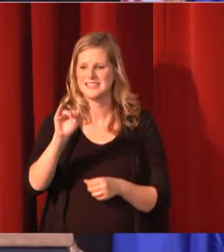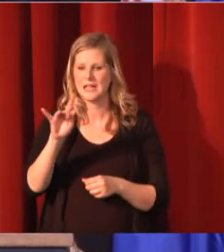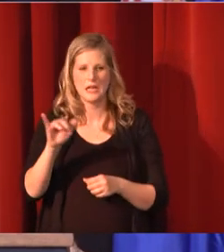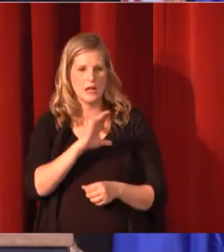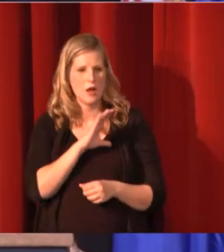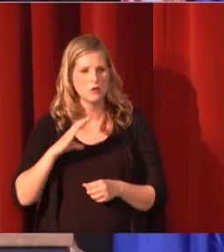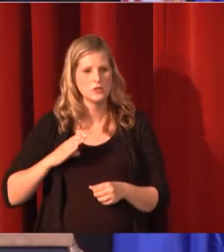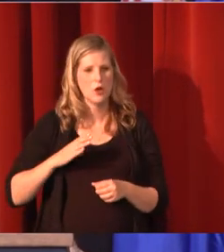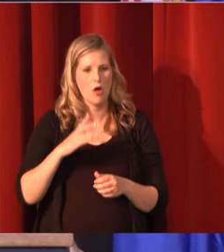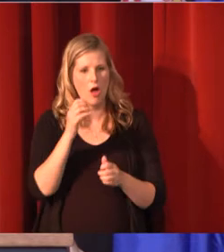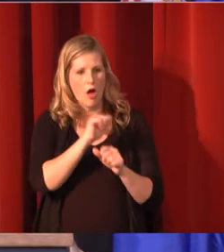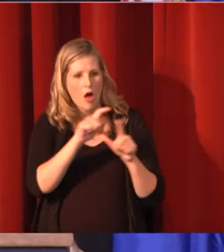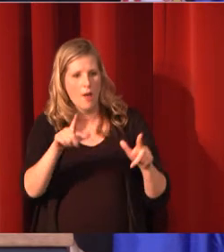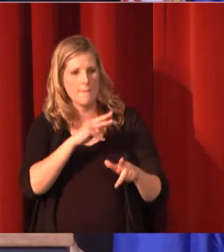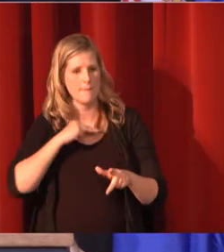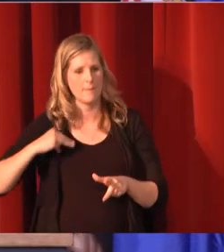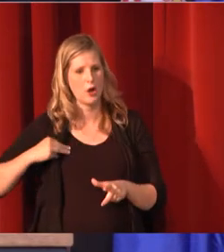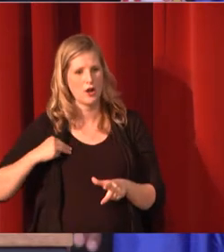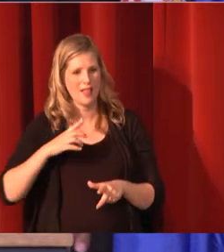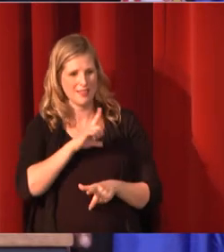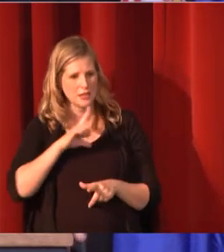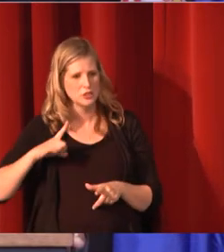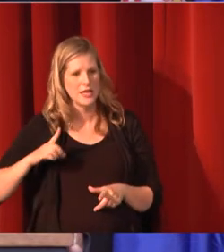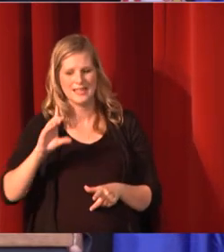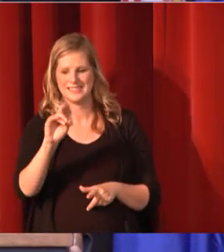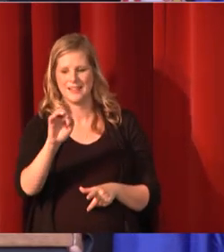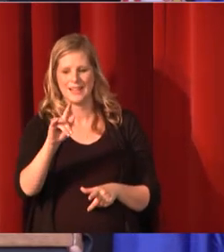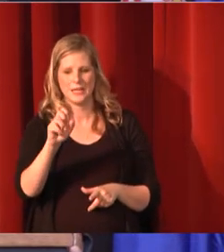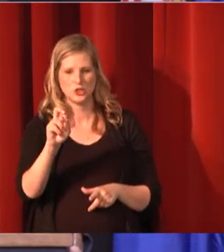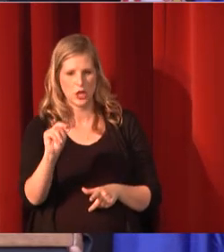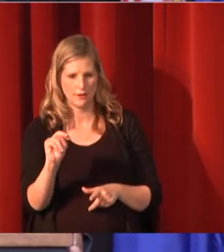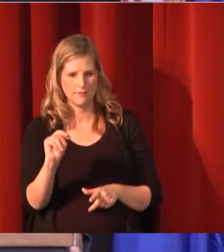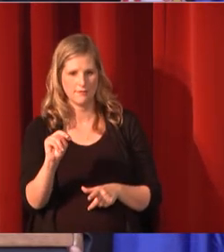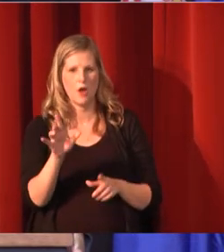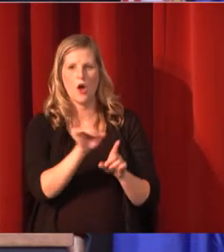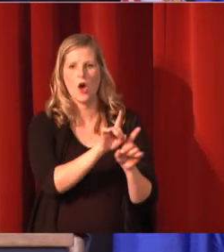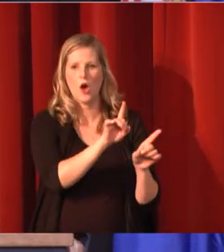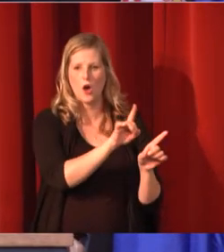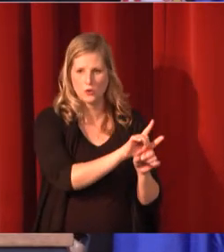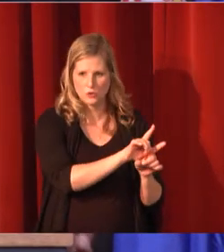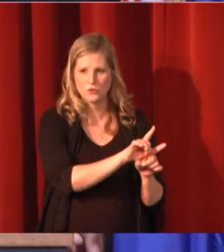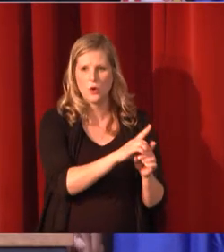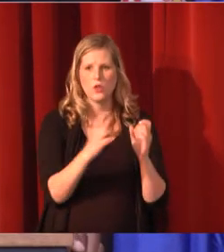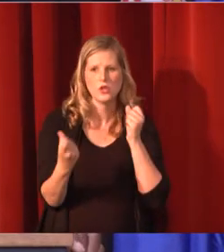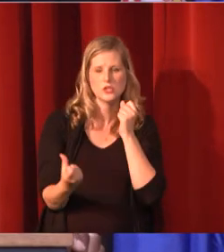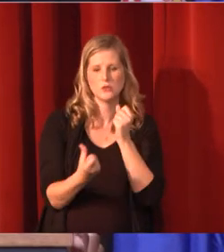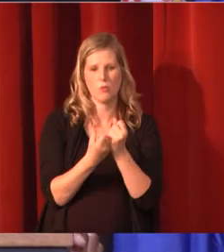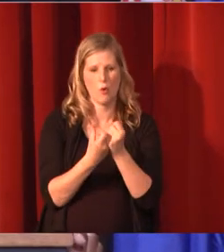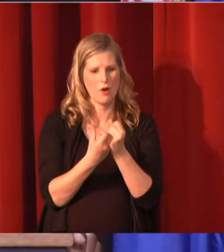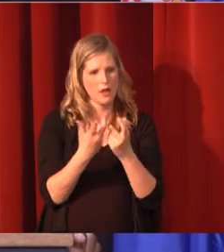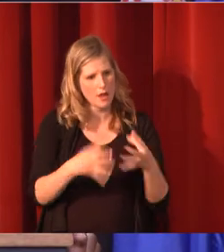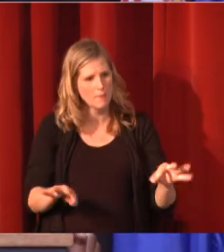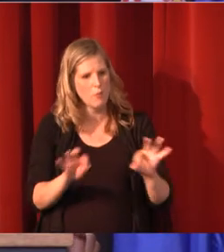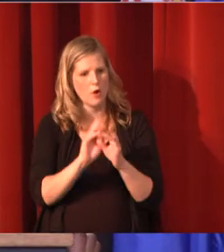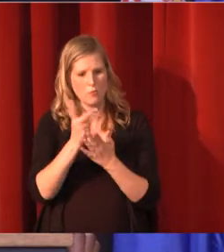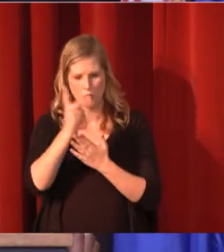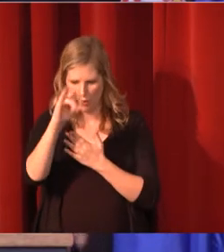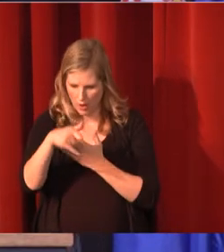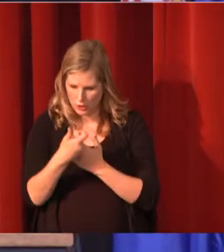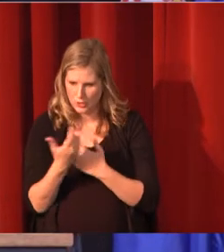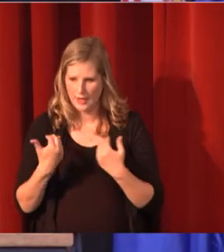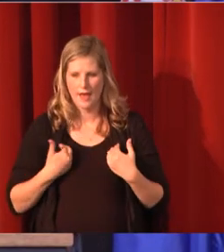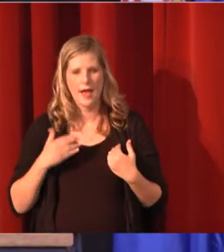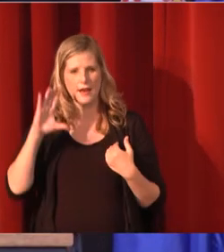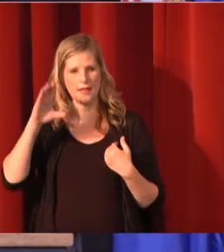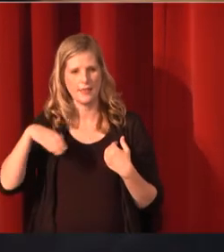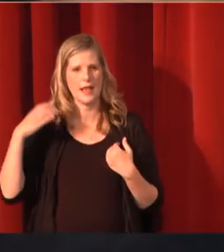every member of the st. Paul legislative delegation as well as the bipartisan support this important project has received at the